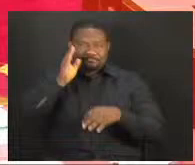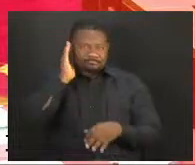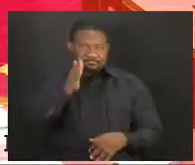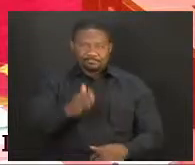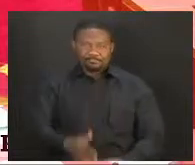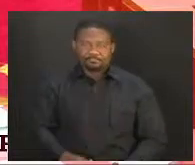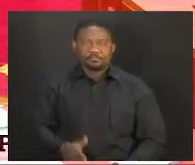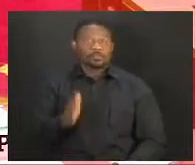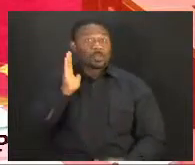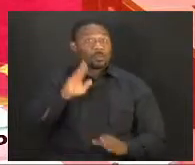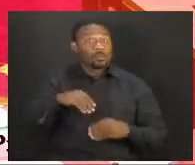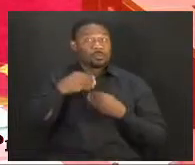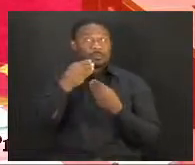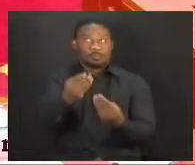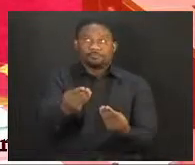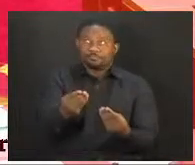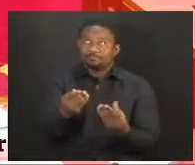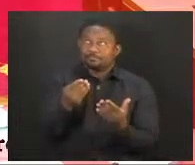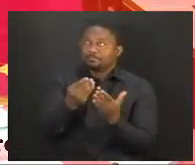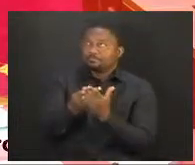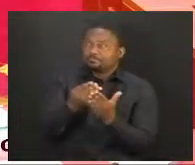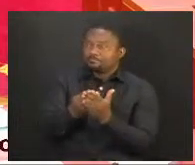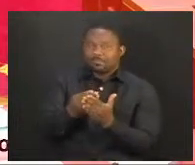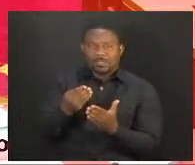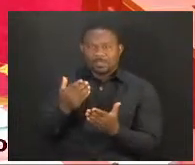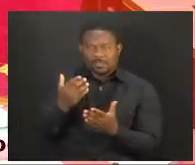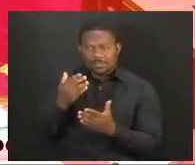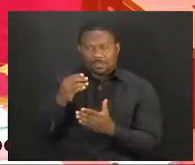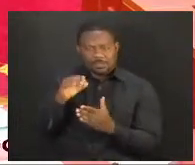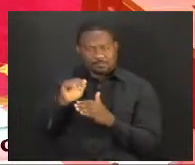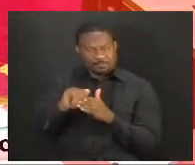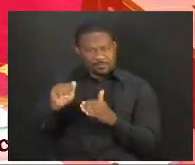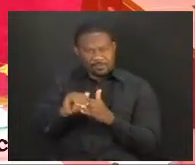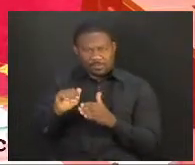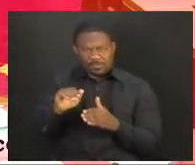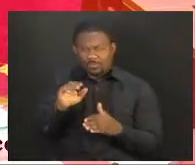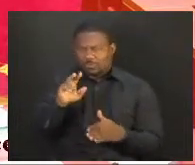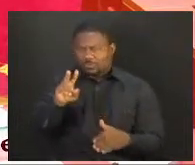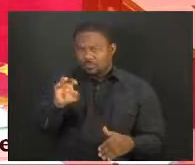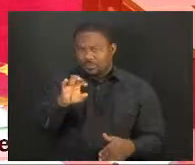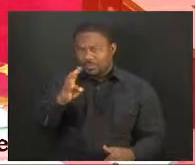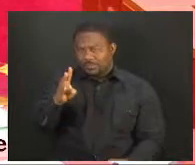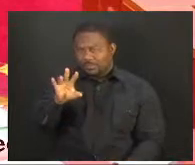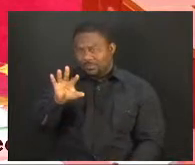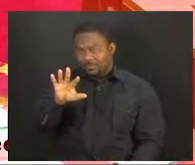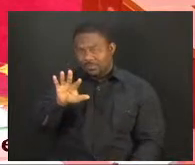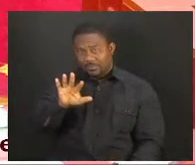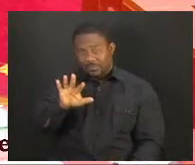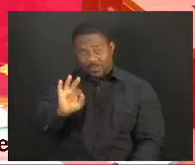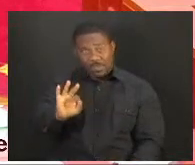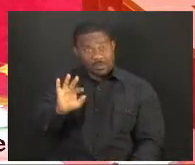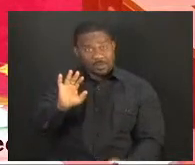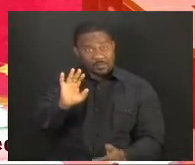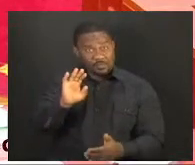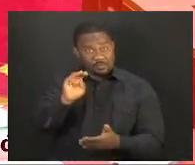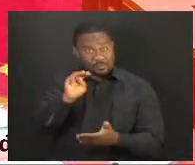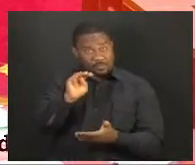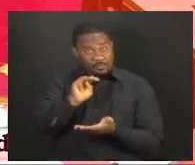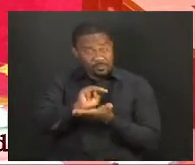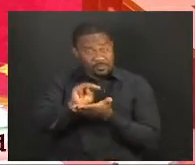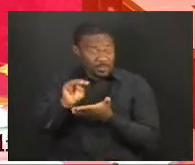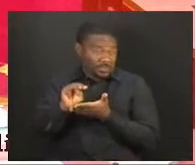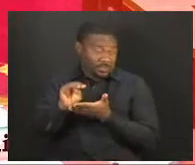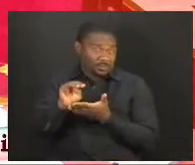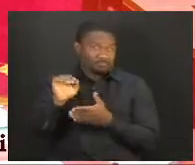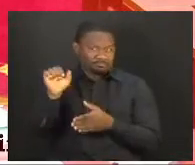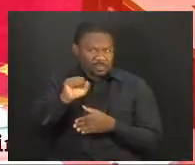we will provide a cedi equivalent of $279 million as a revolving fund for the Ghana Gold Board